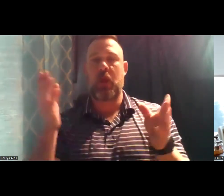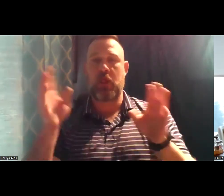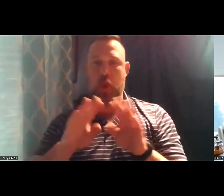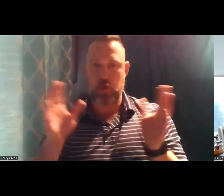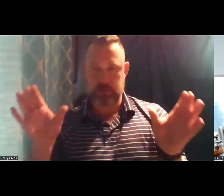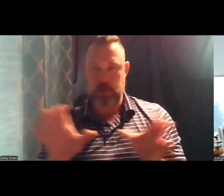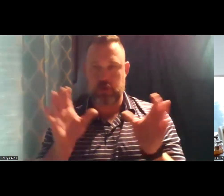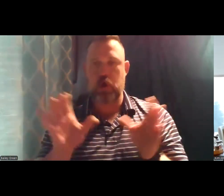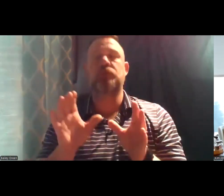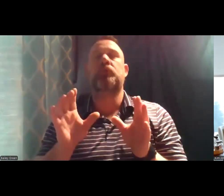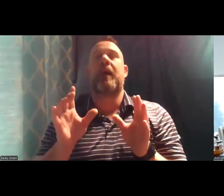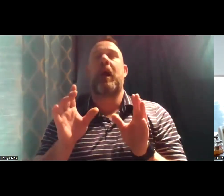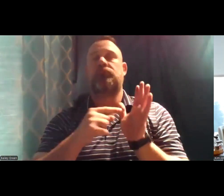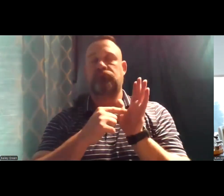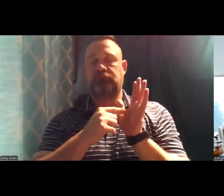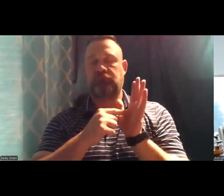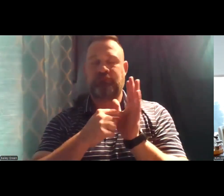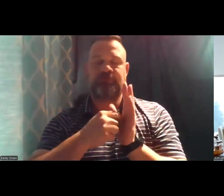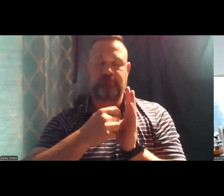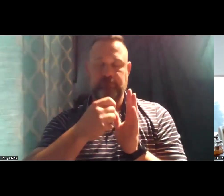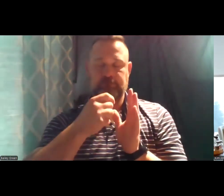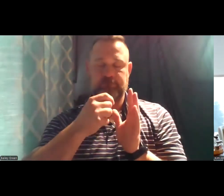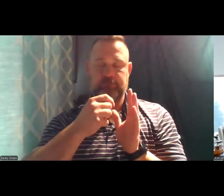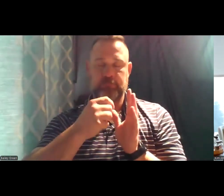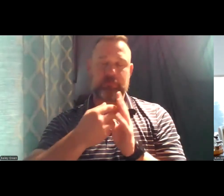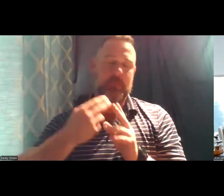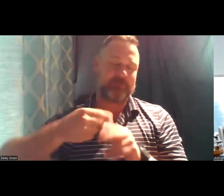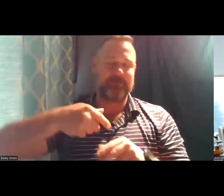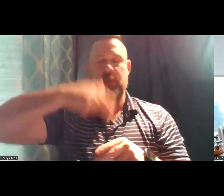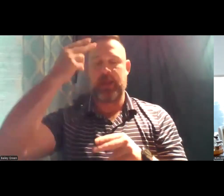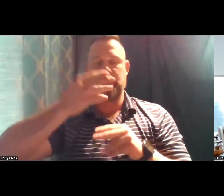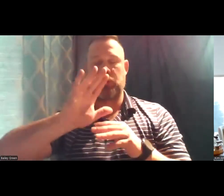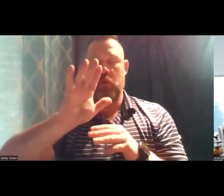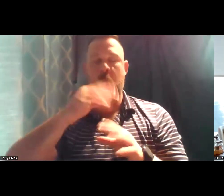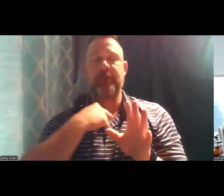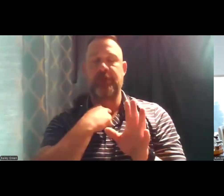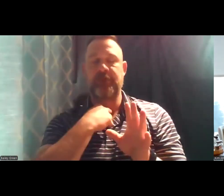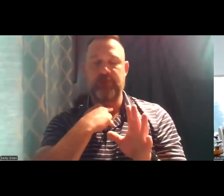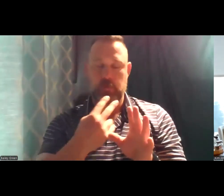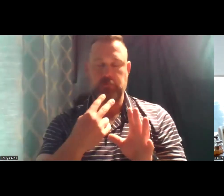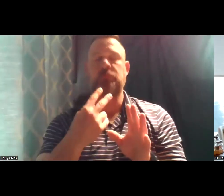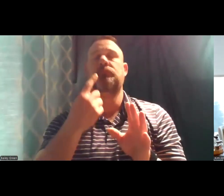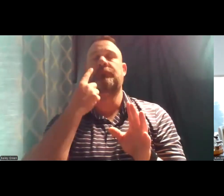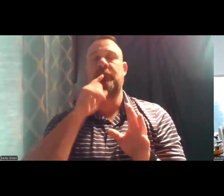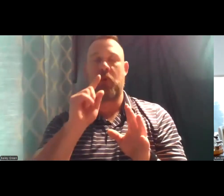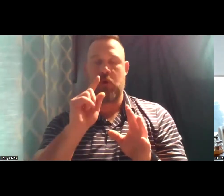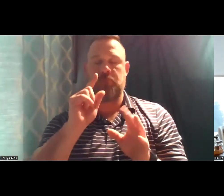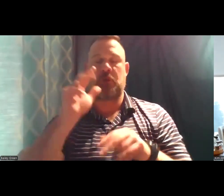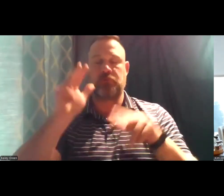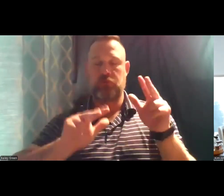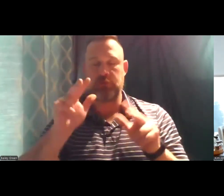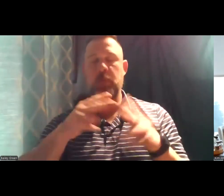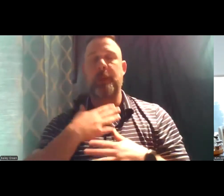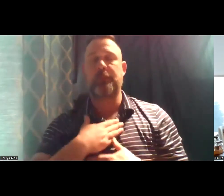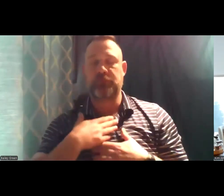to amplify your advocacy in the face of uncertainty, using your voice. We always appreciate it. One thing we